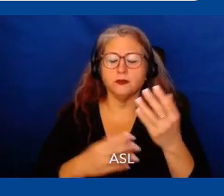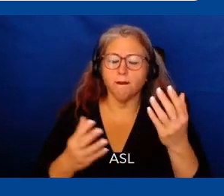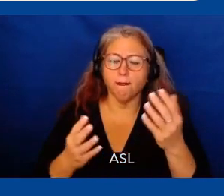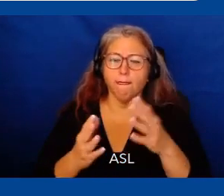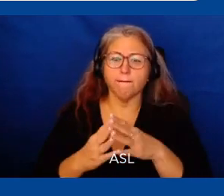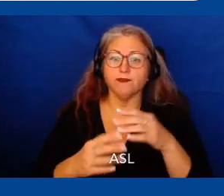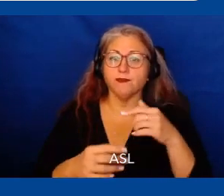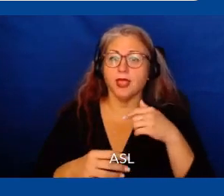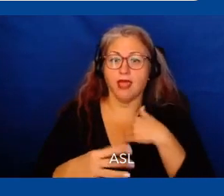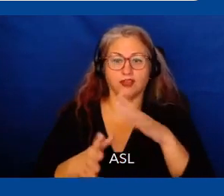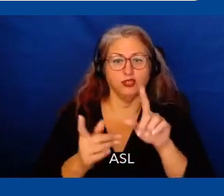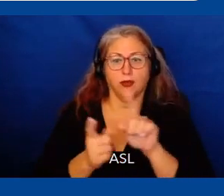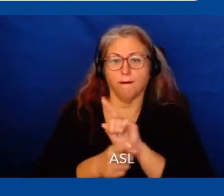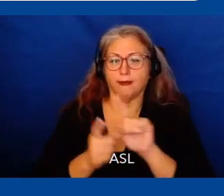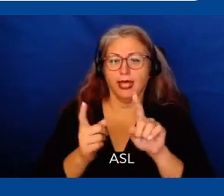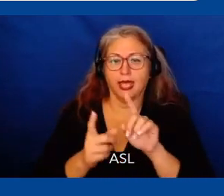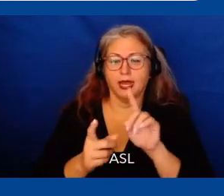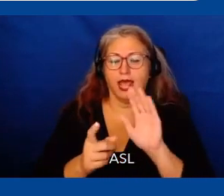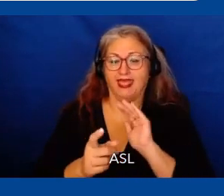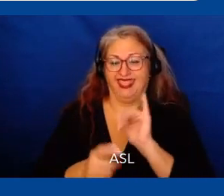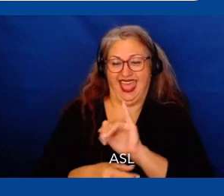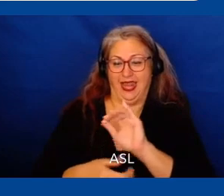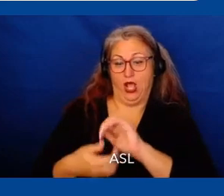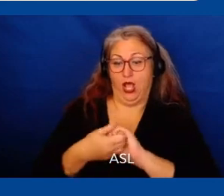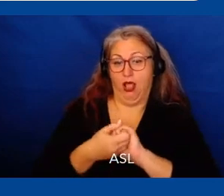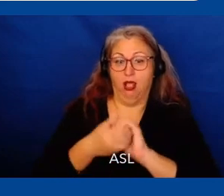and I have met our collaborator actually,